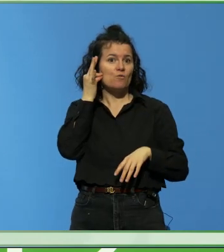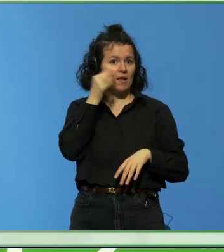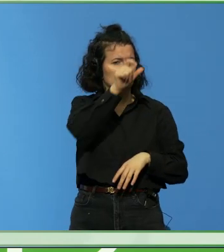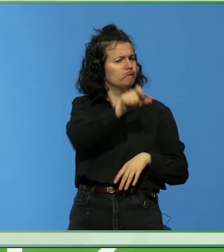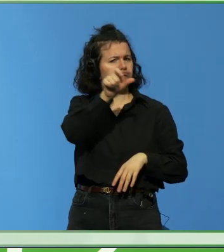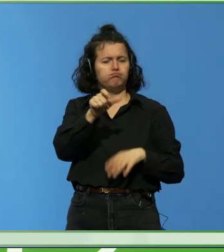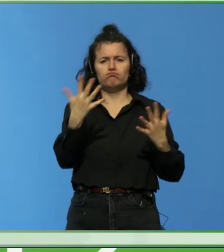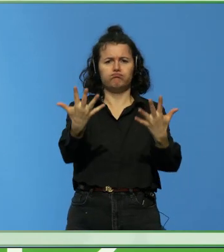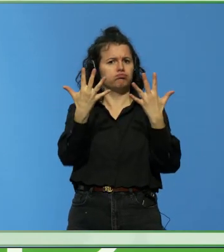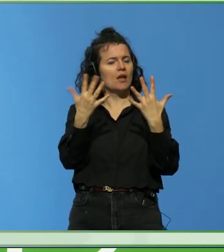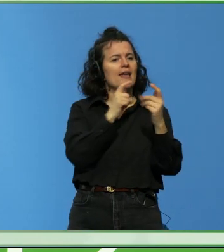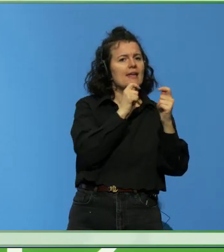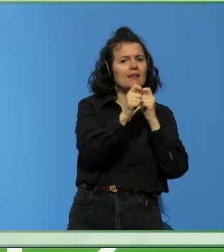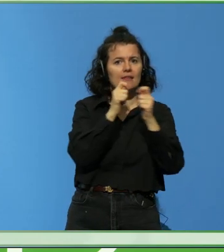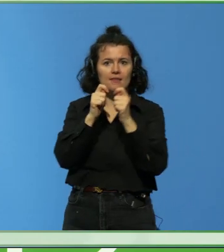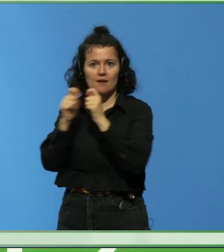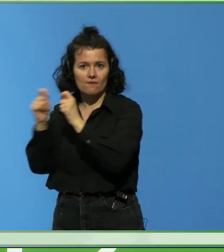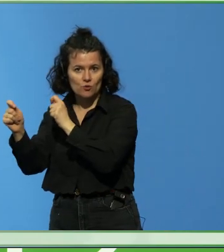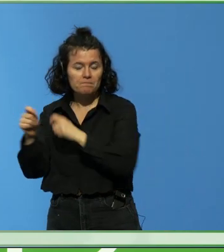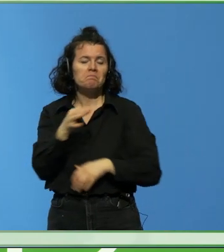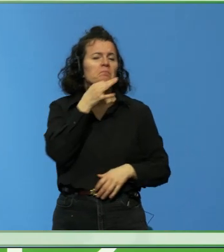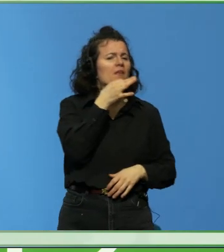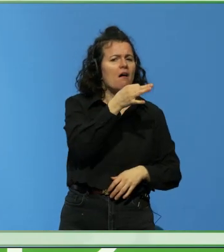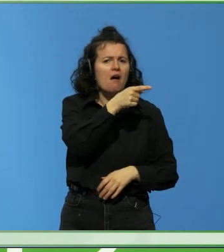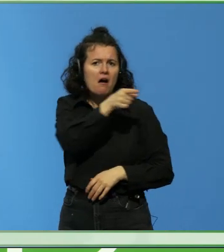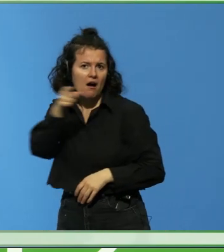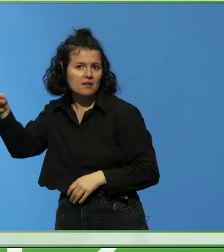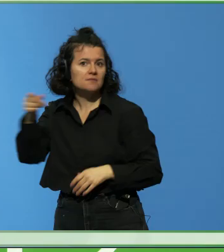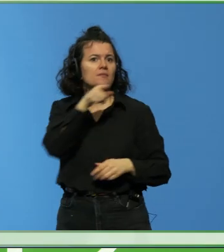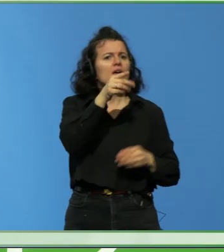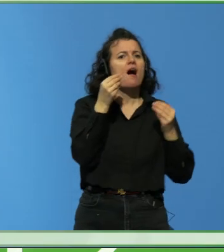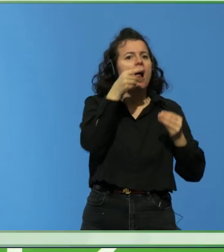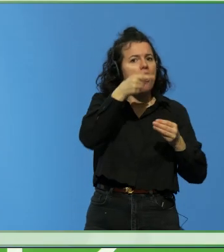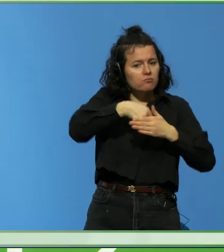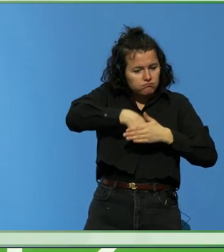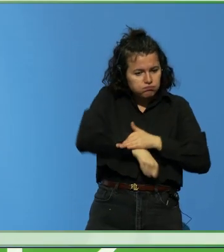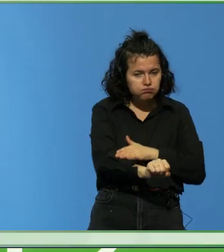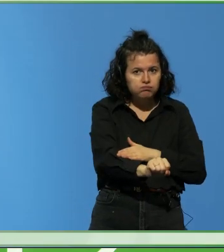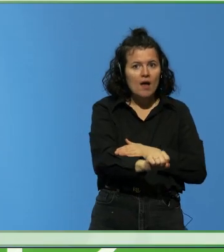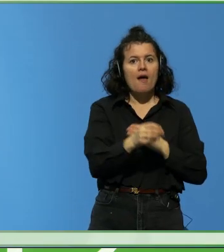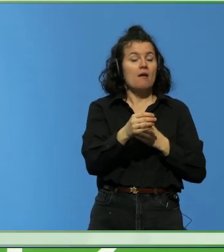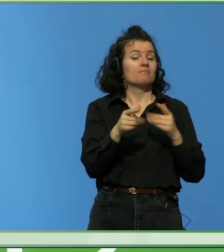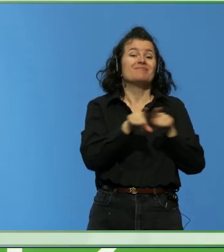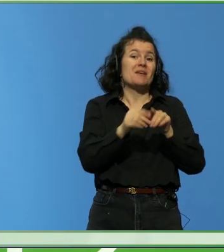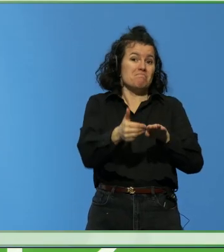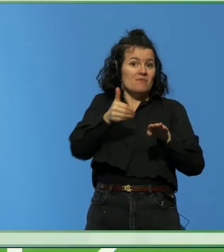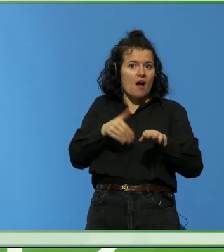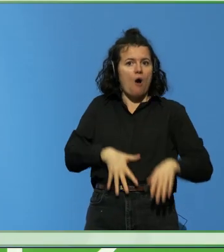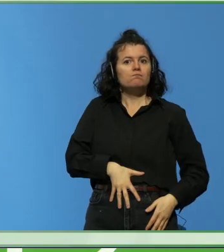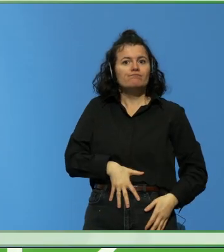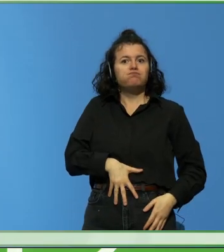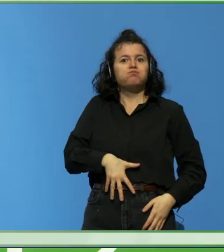about their own experience of childbirth, of pregnancy journey, and especially on